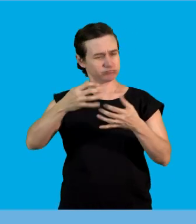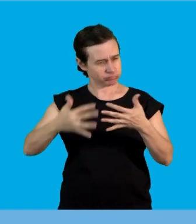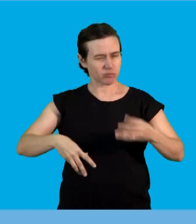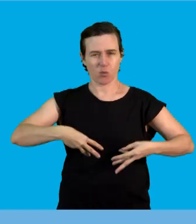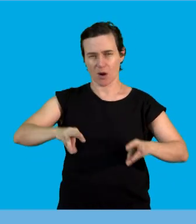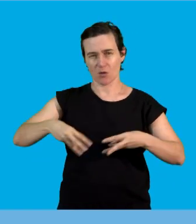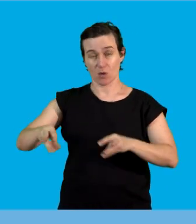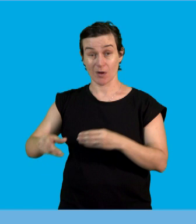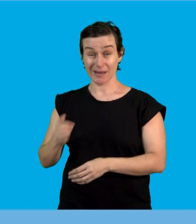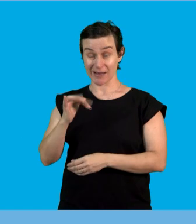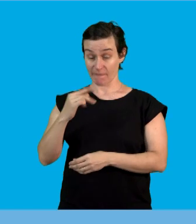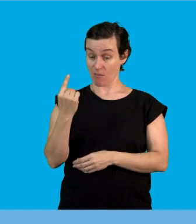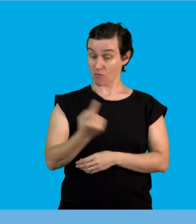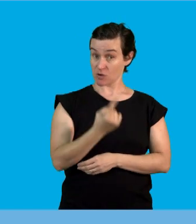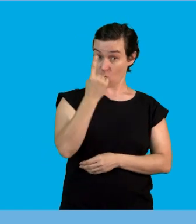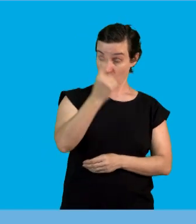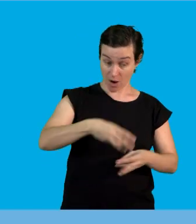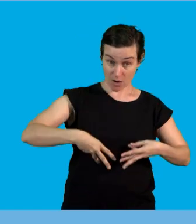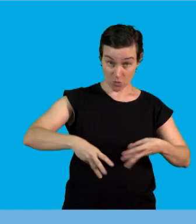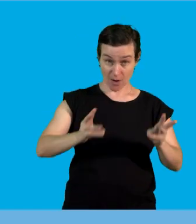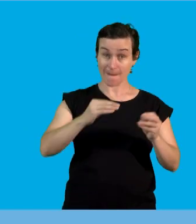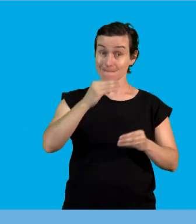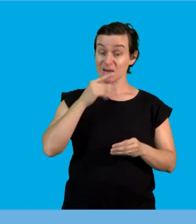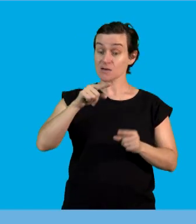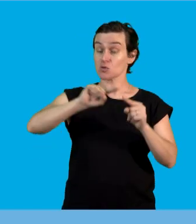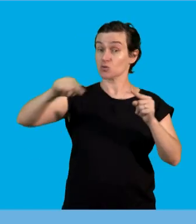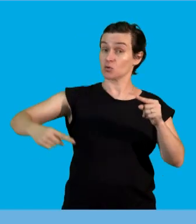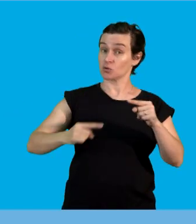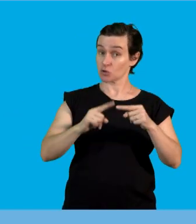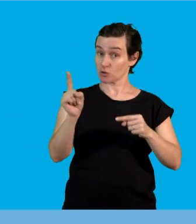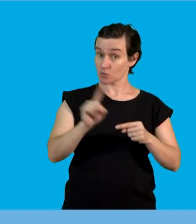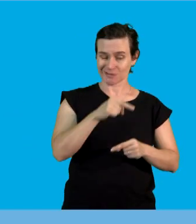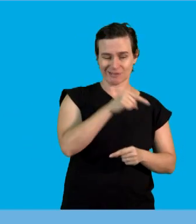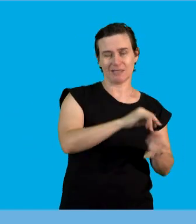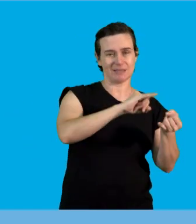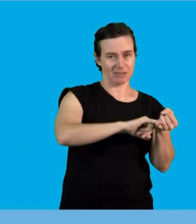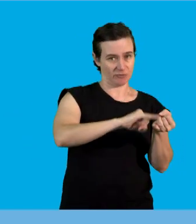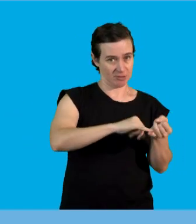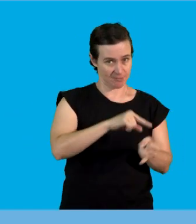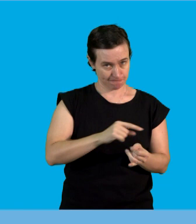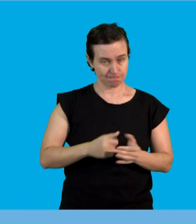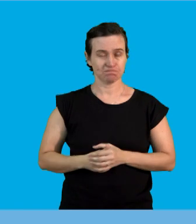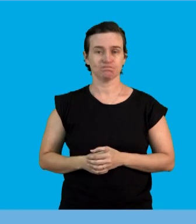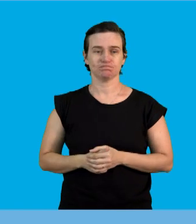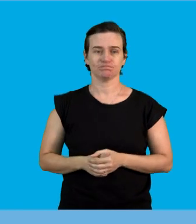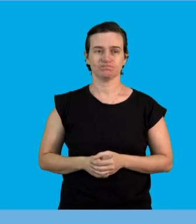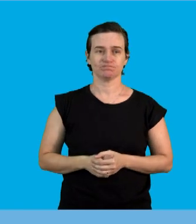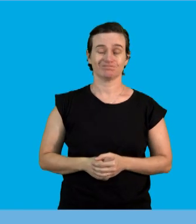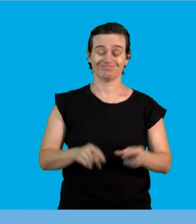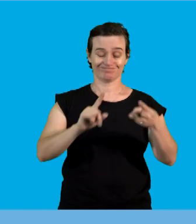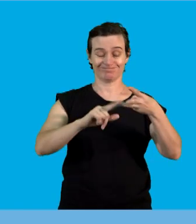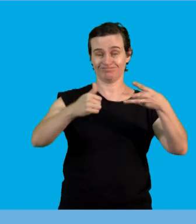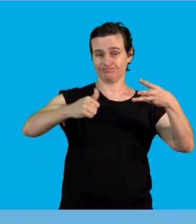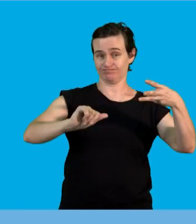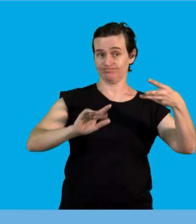just one single pathway that a charge can travel, that means that circuit is connected in series. Next